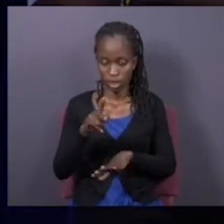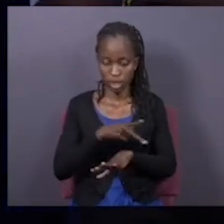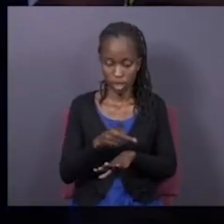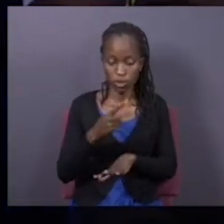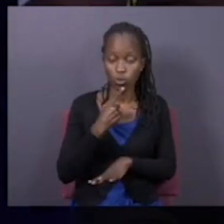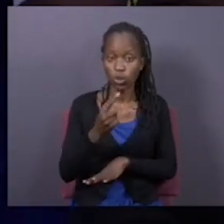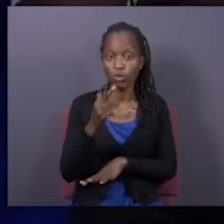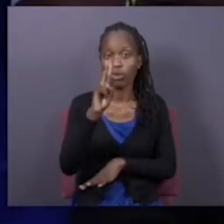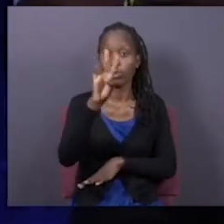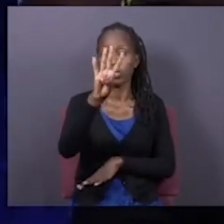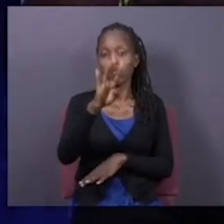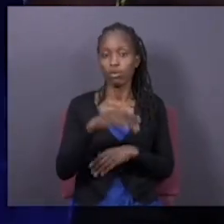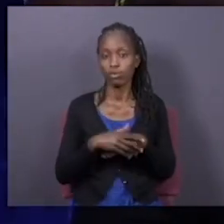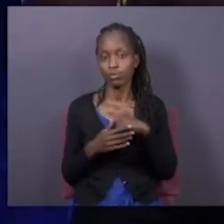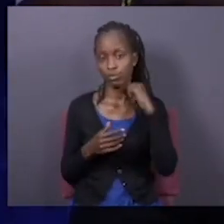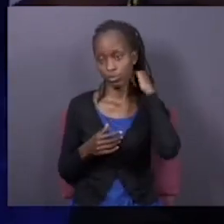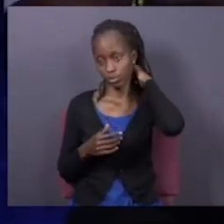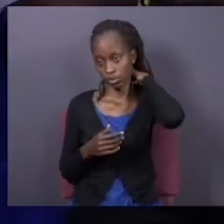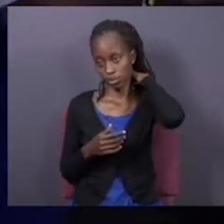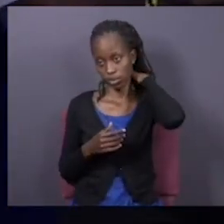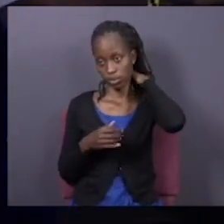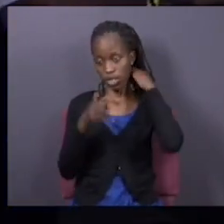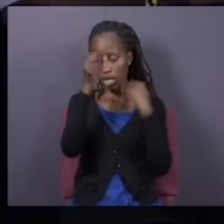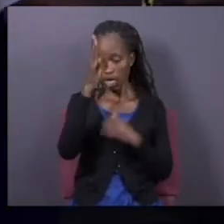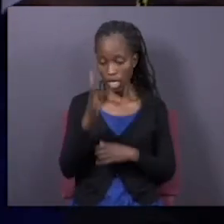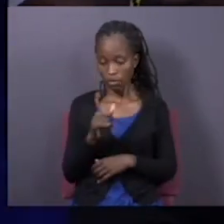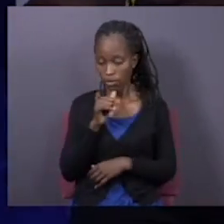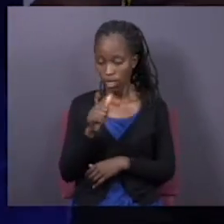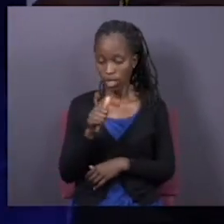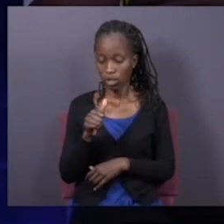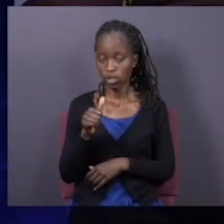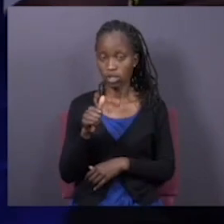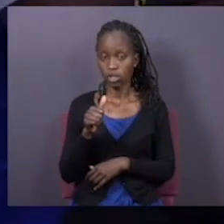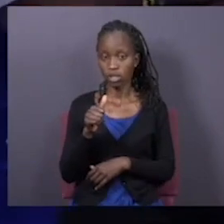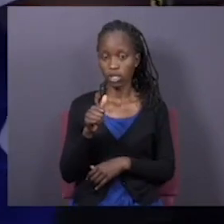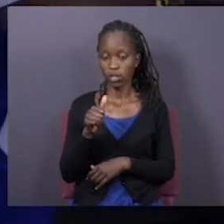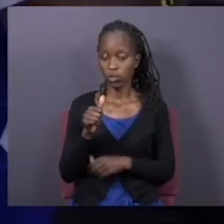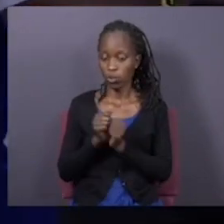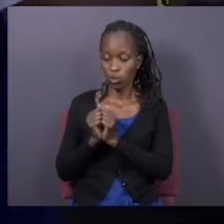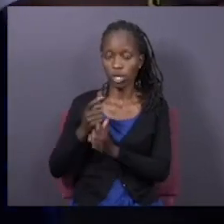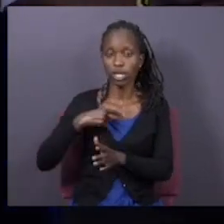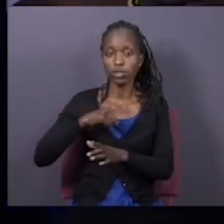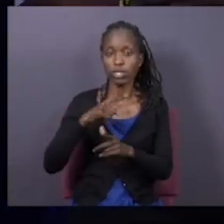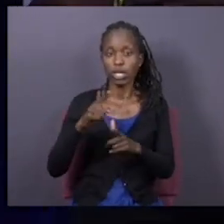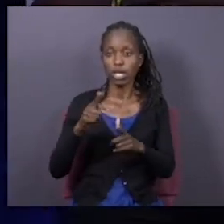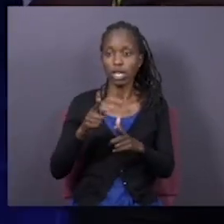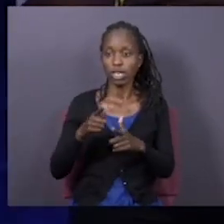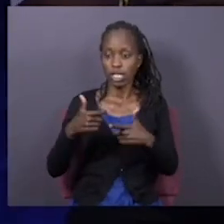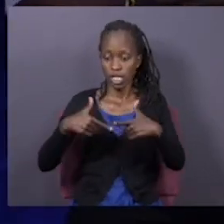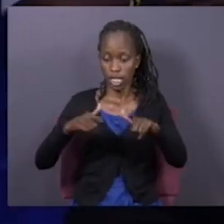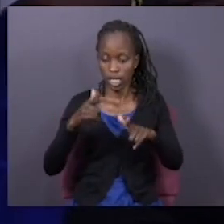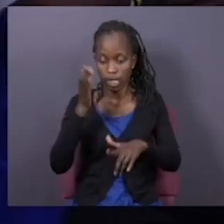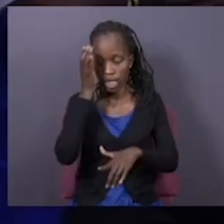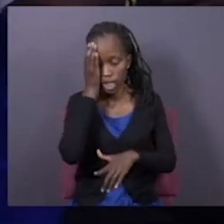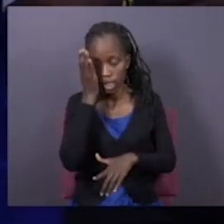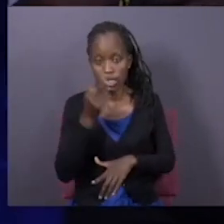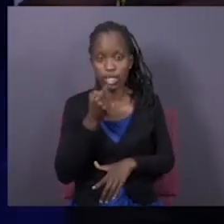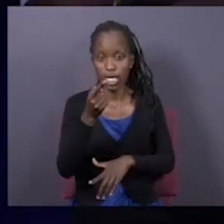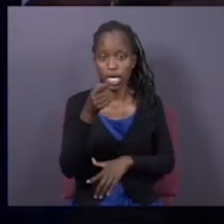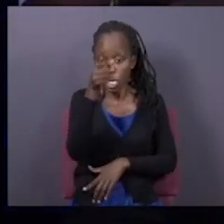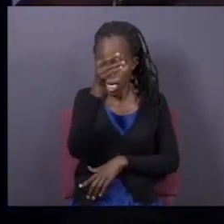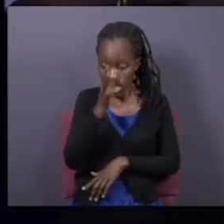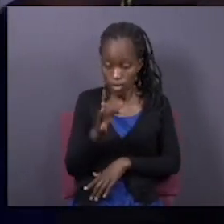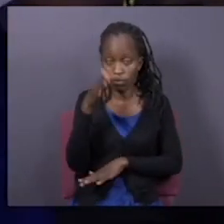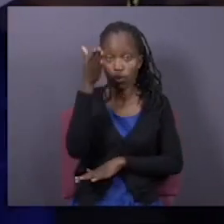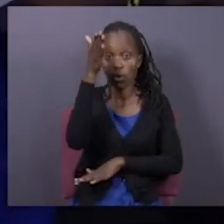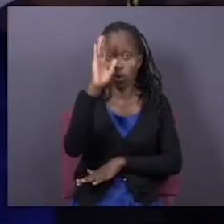Psalm 124. If the Lord had not been on our side, let Israel say. If the Lord